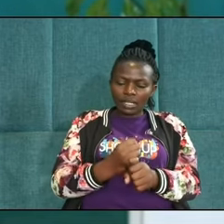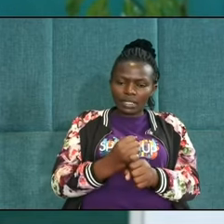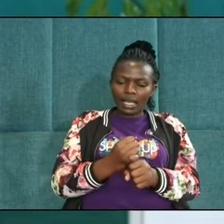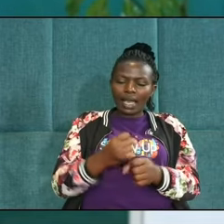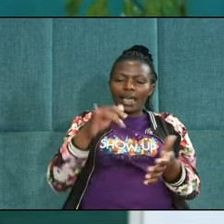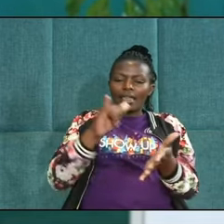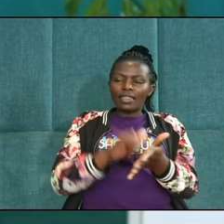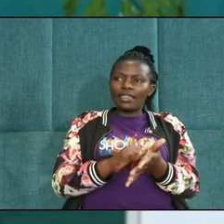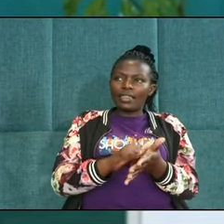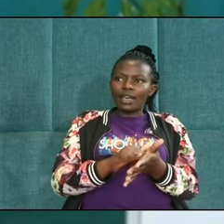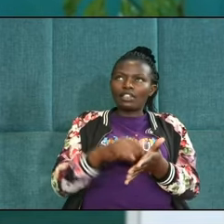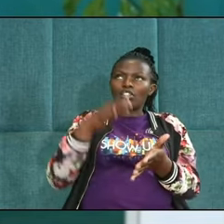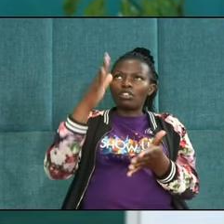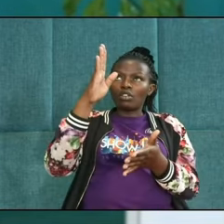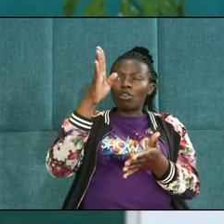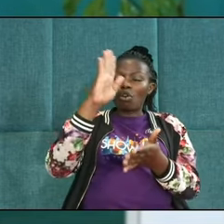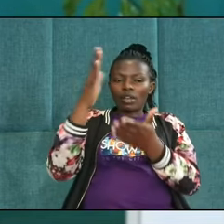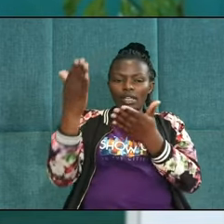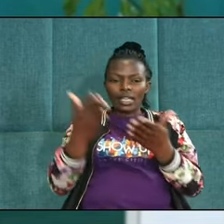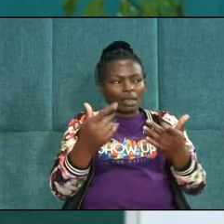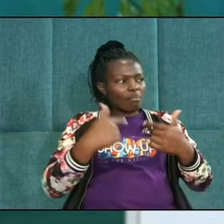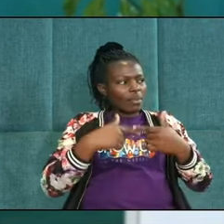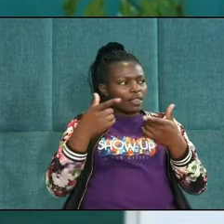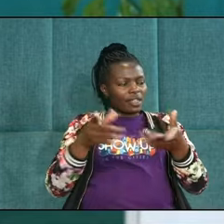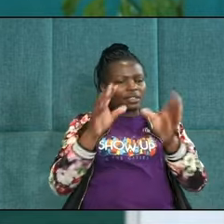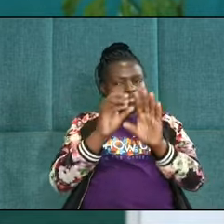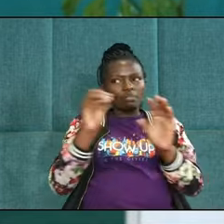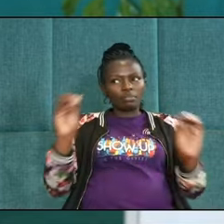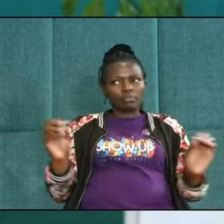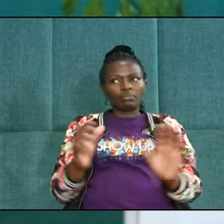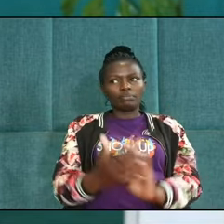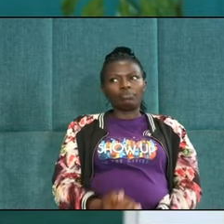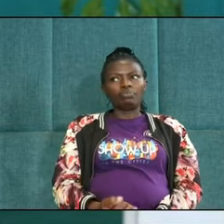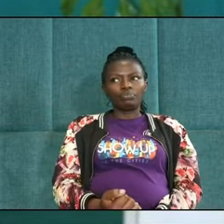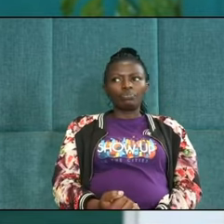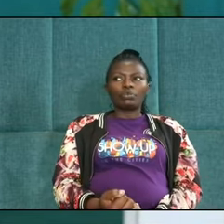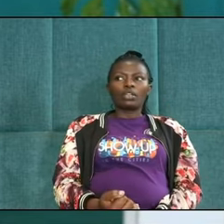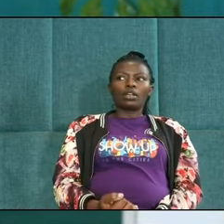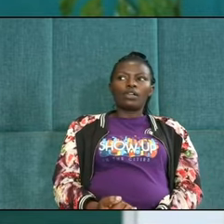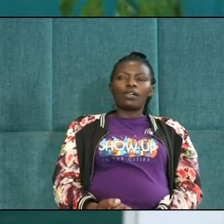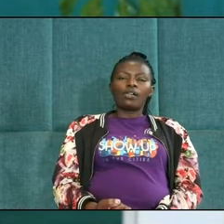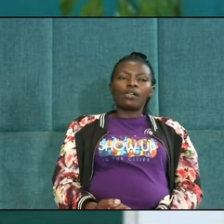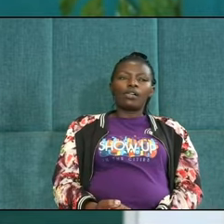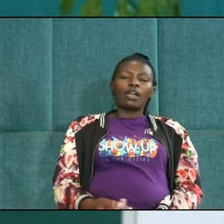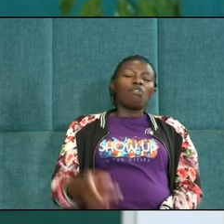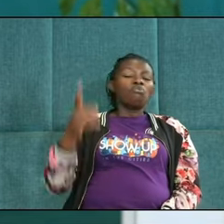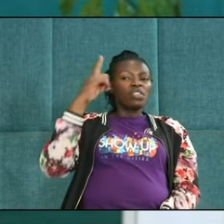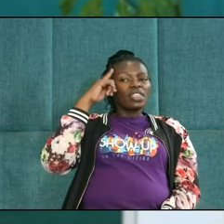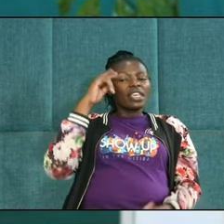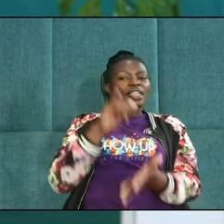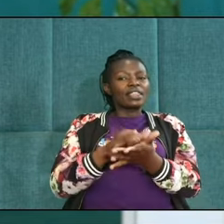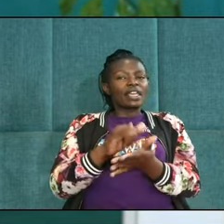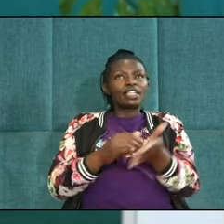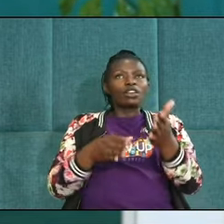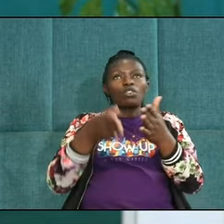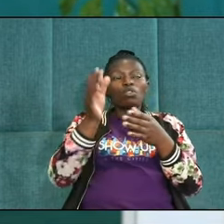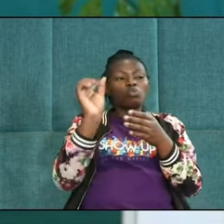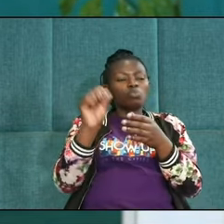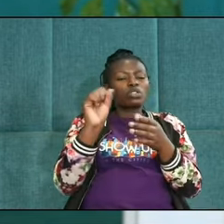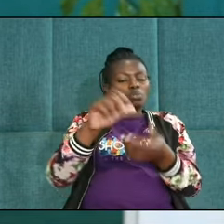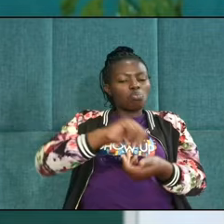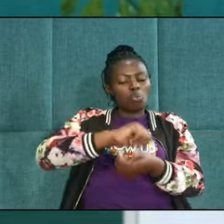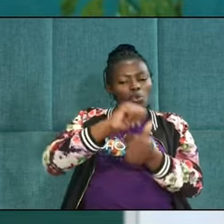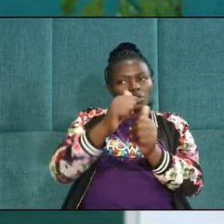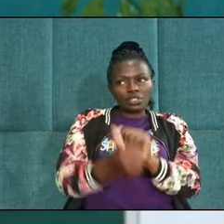God. The second implication is that we think God can change. And in the